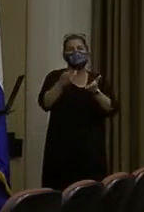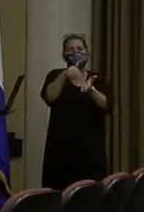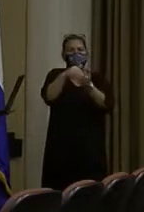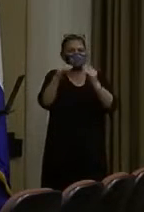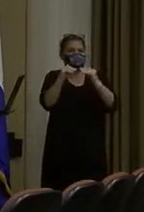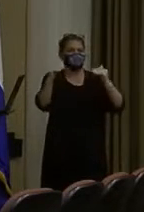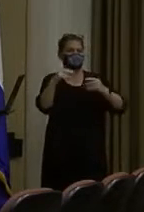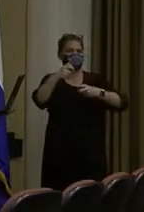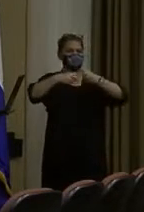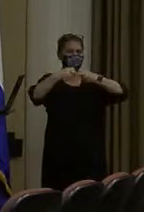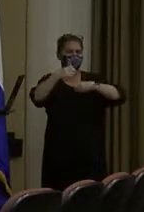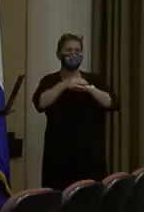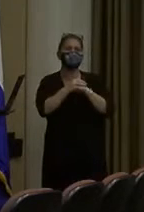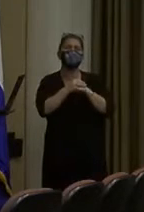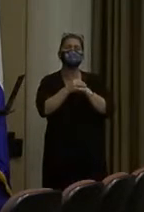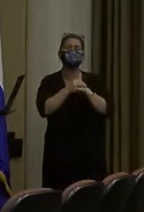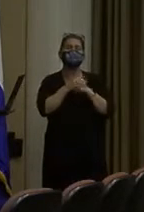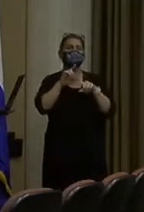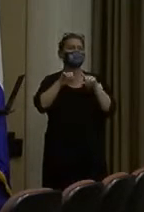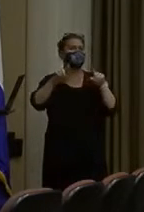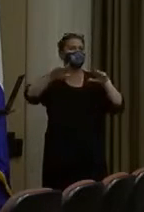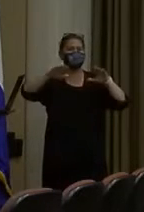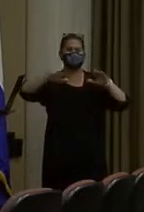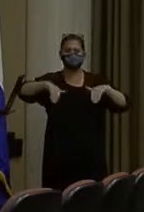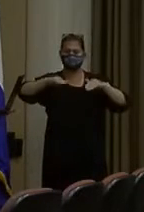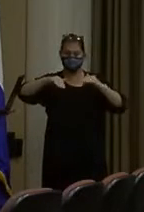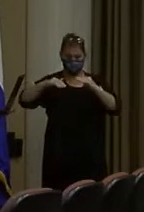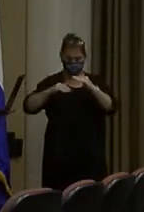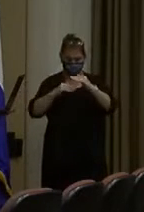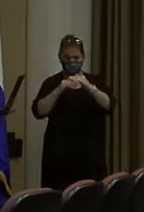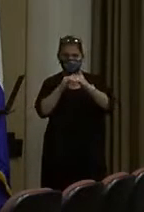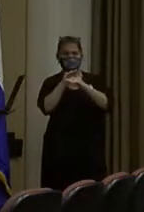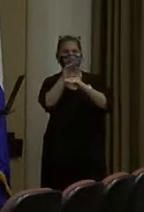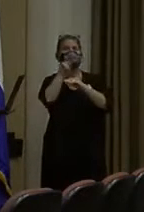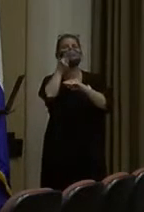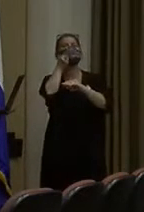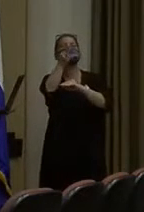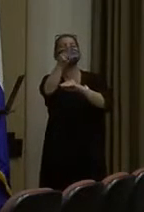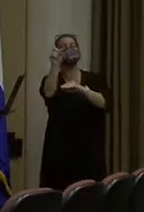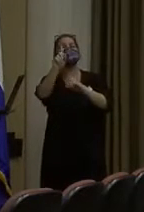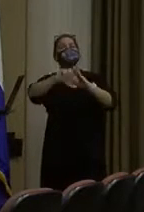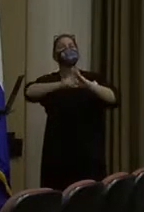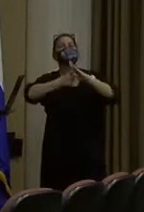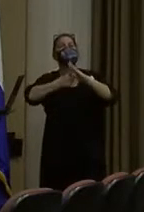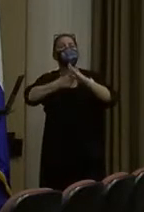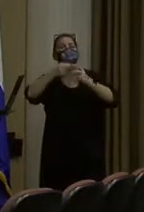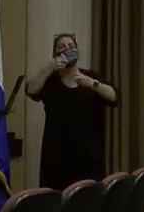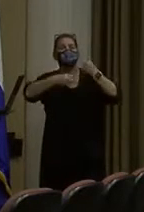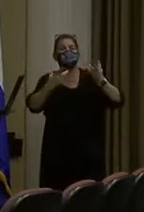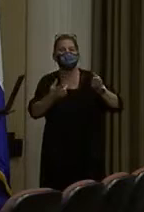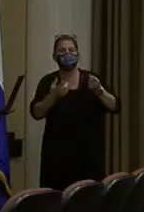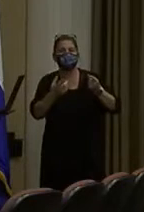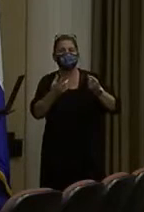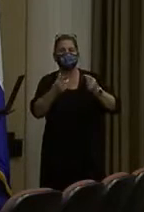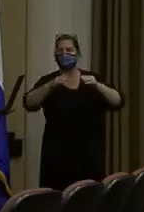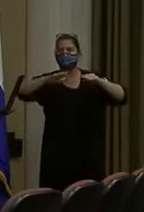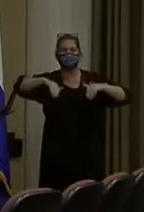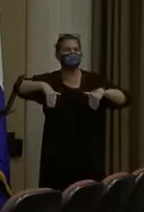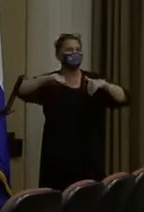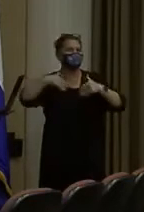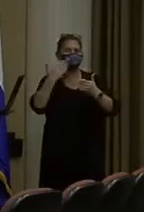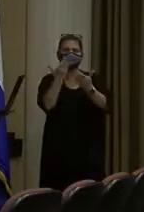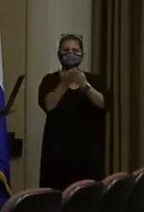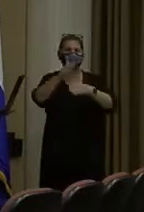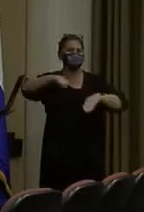that are impacting our communities. But we have not gone to the instigator, the causes of these